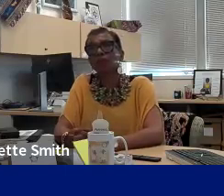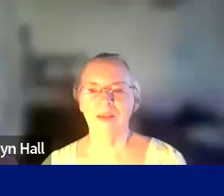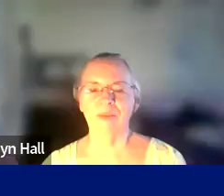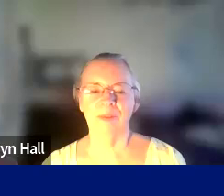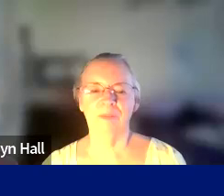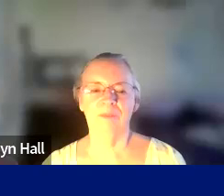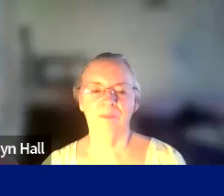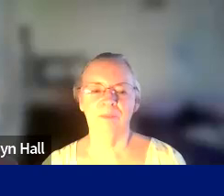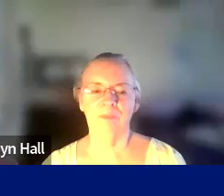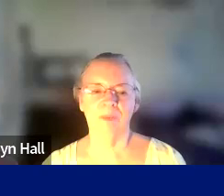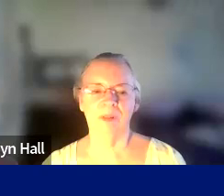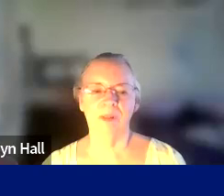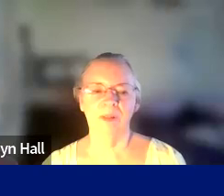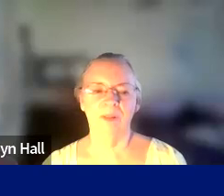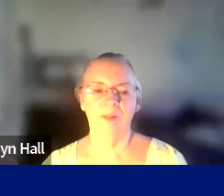Thank you.